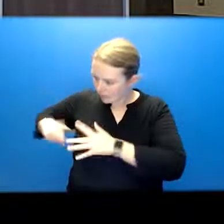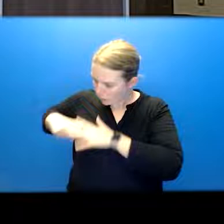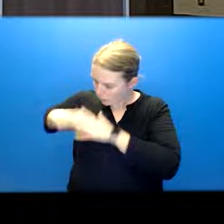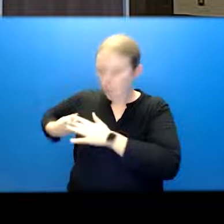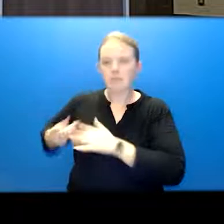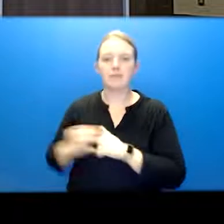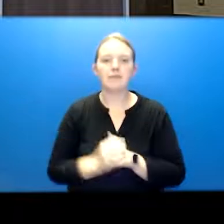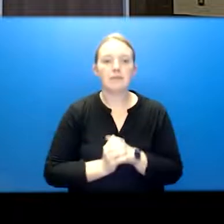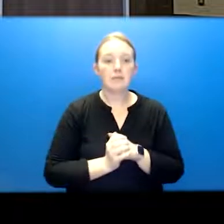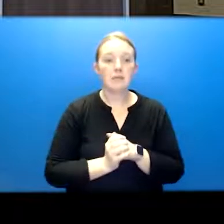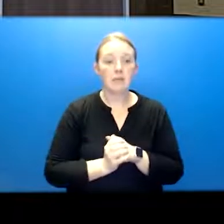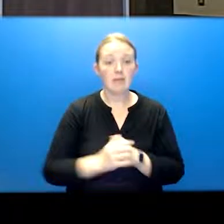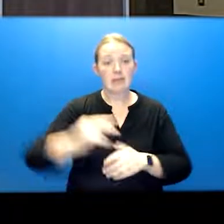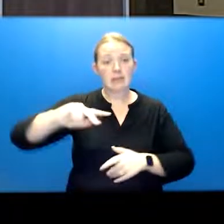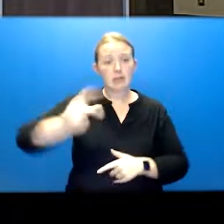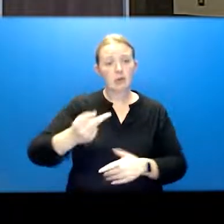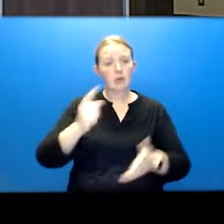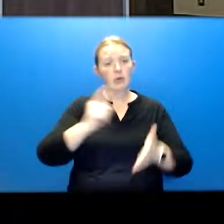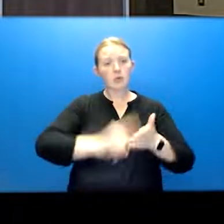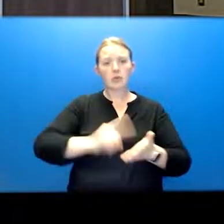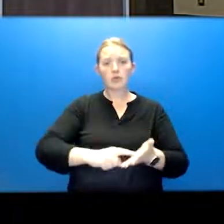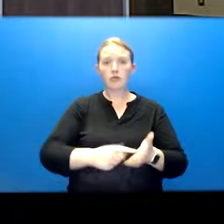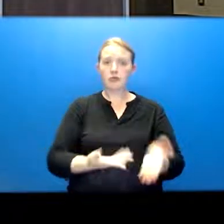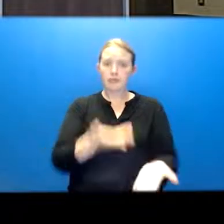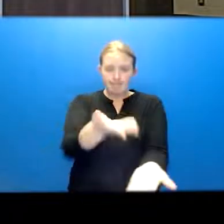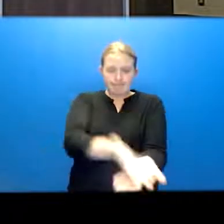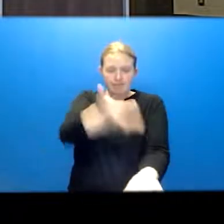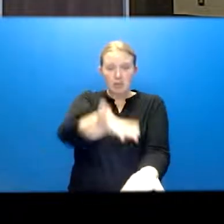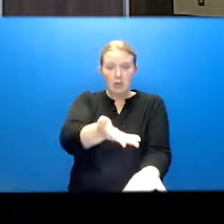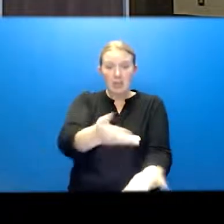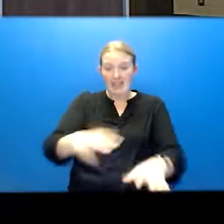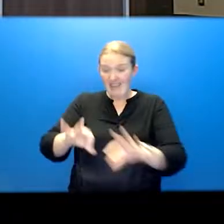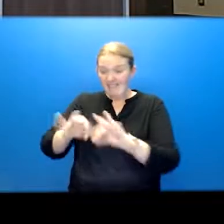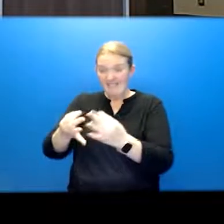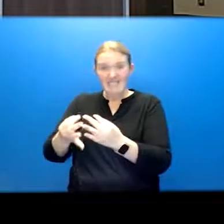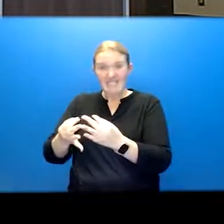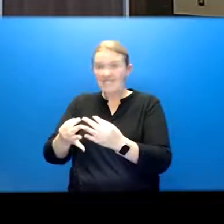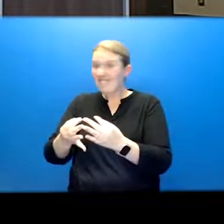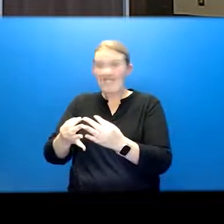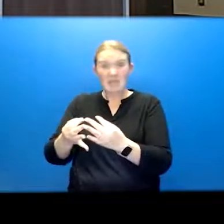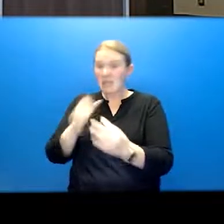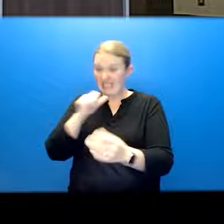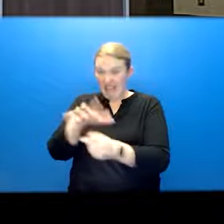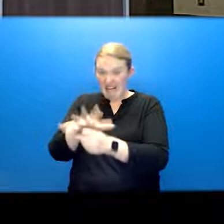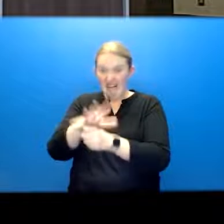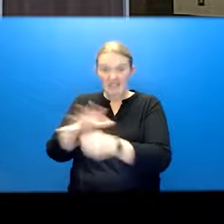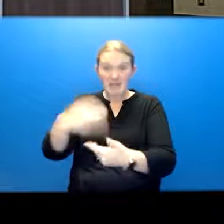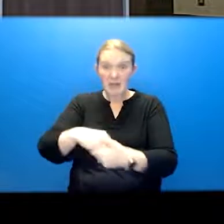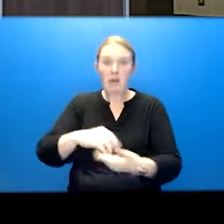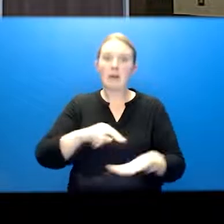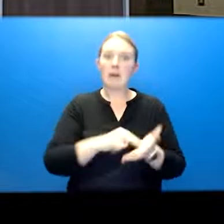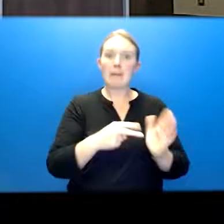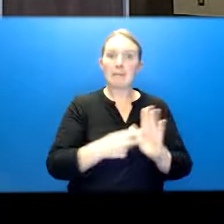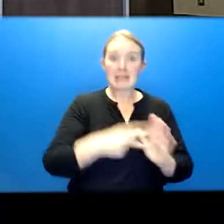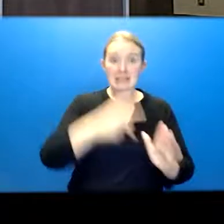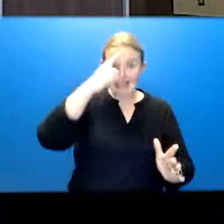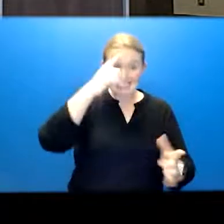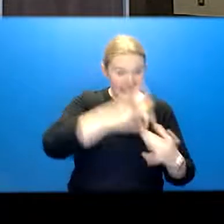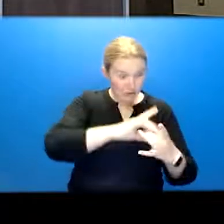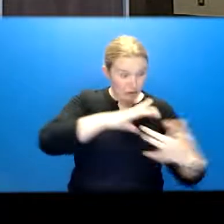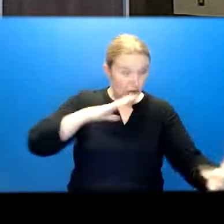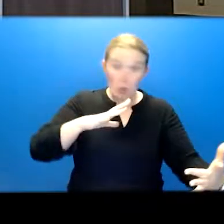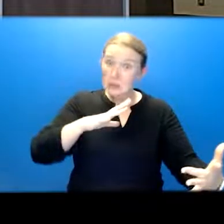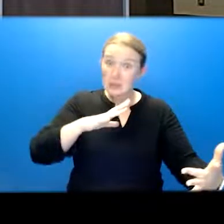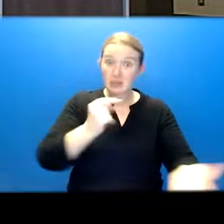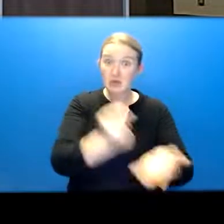second part of that is research has shown us is that limited family engagement is linked to a longer duration of untreated psychosis.